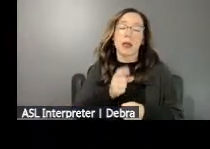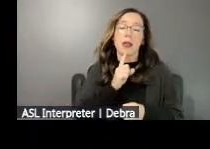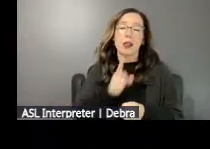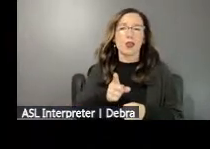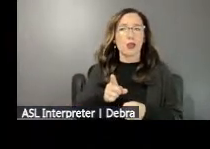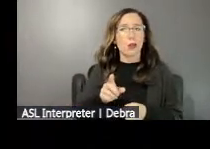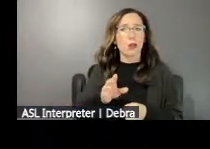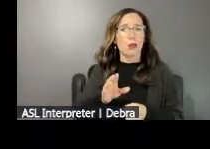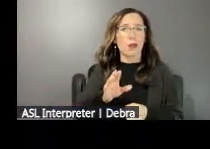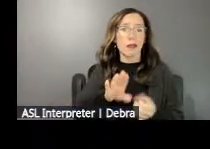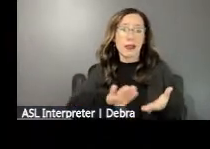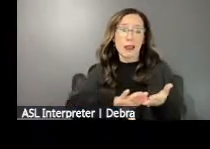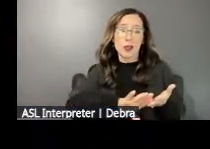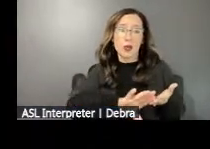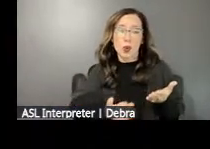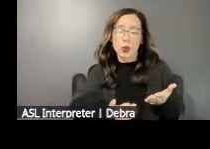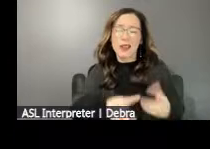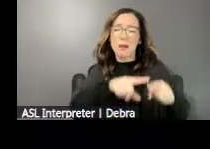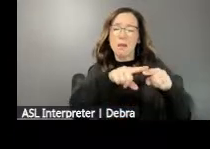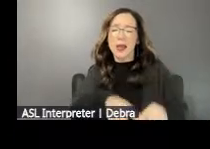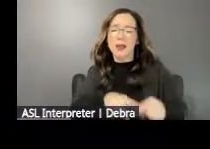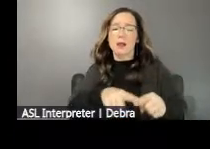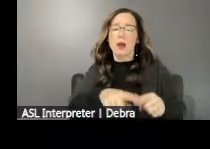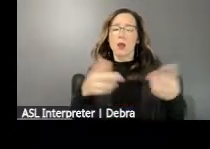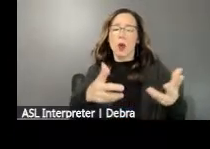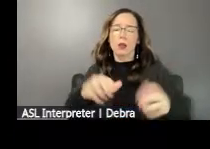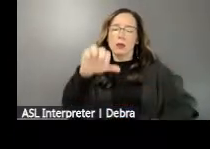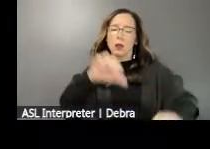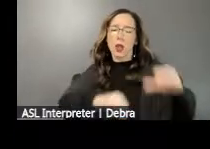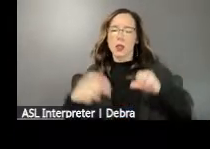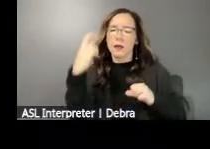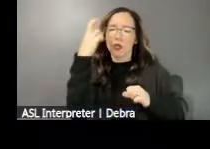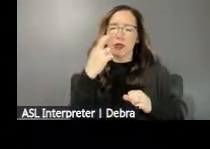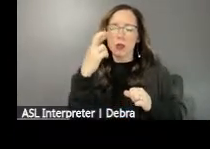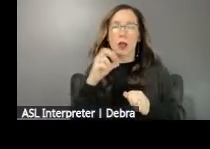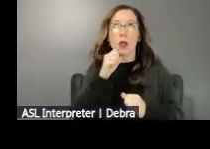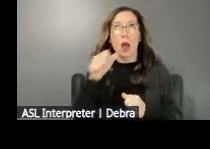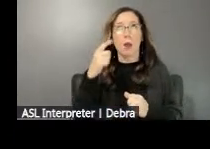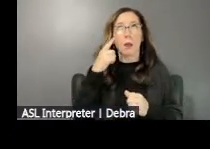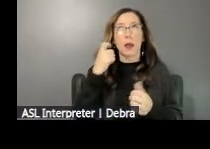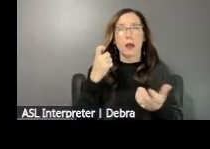is based on scientific reasoning and not inconvenience.